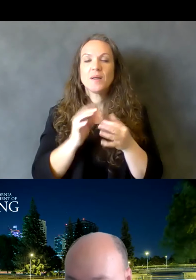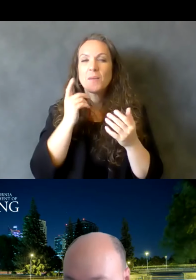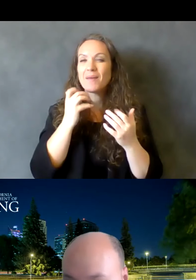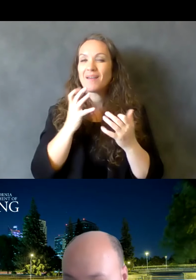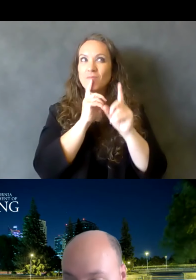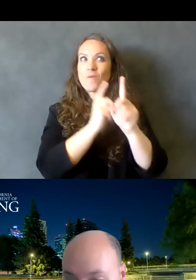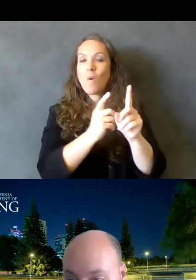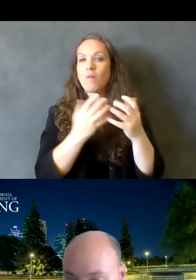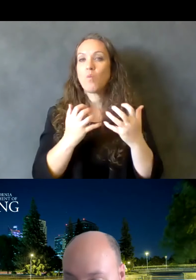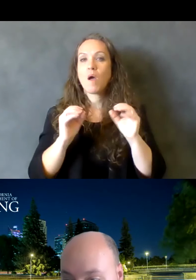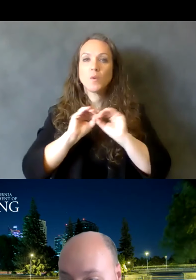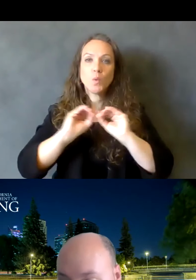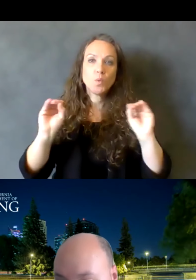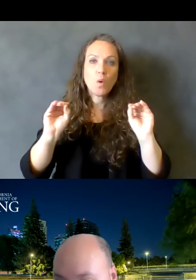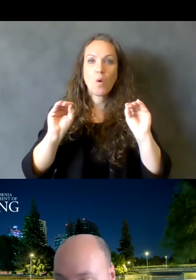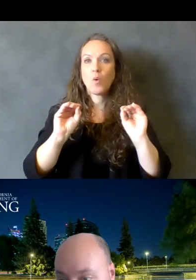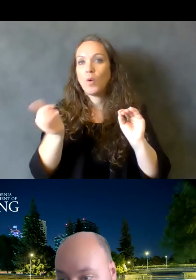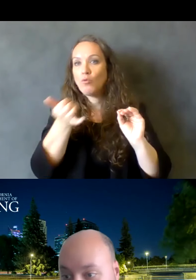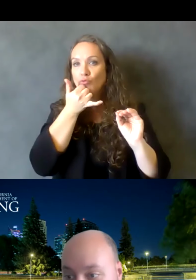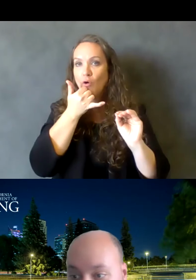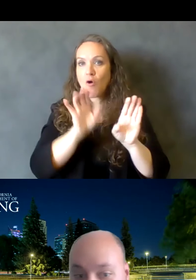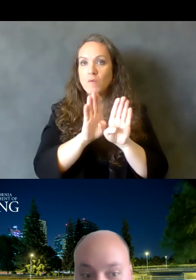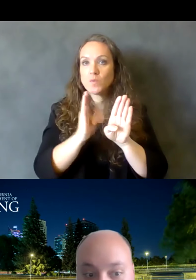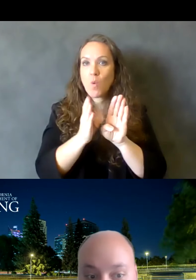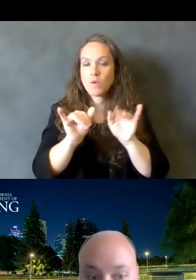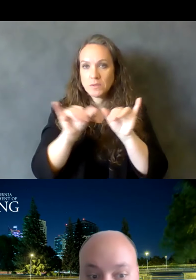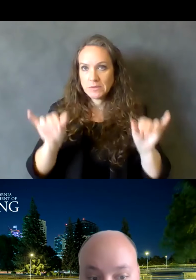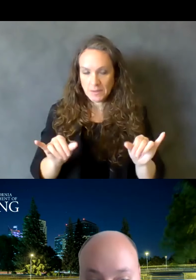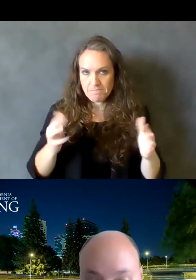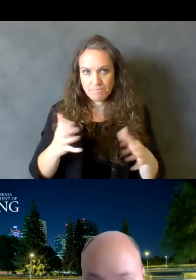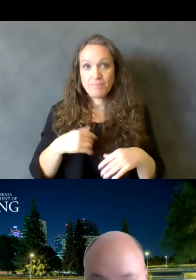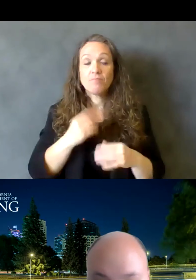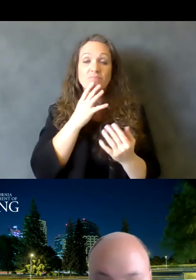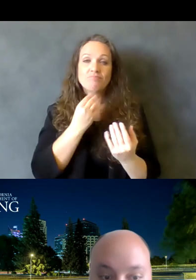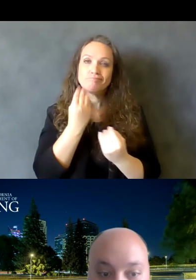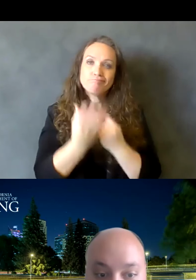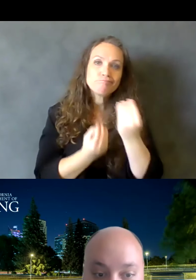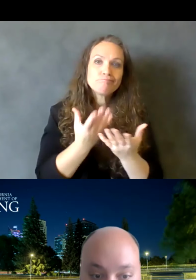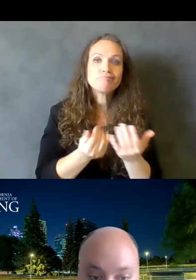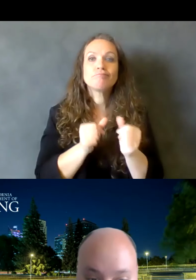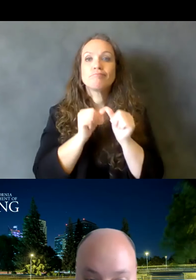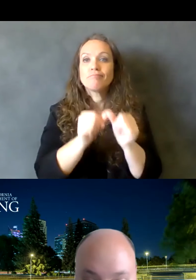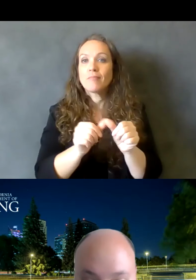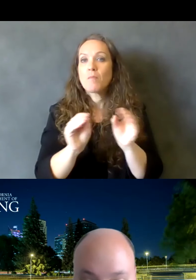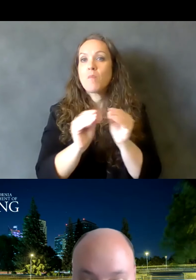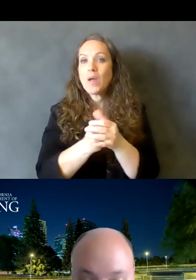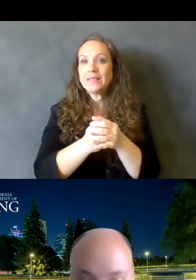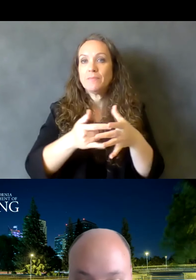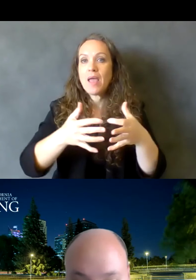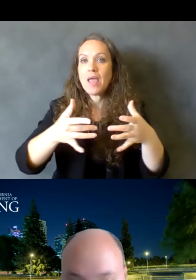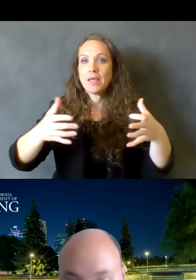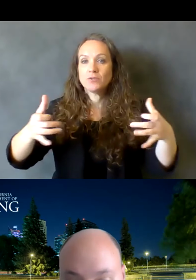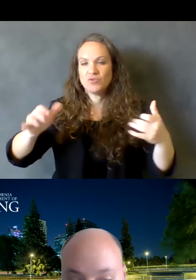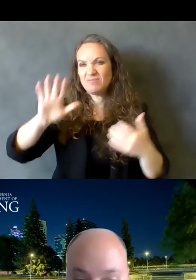system. It'll provide the initial resources we need to continue expansion statewide, and it'll